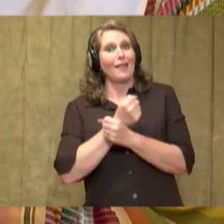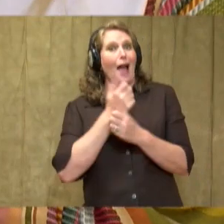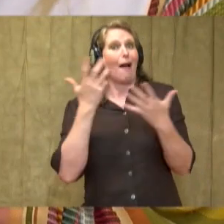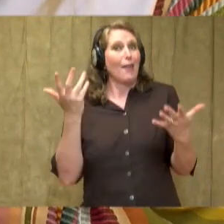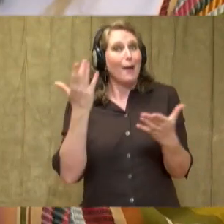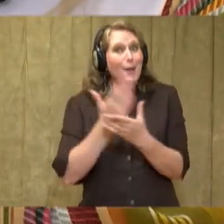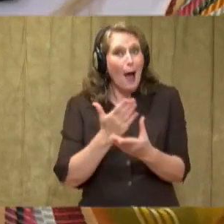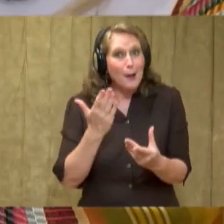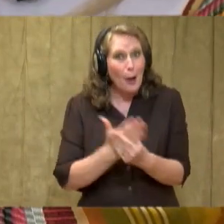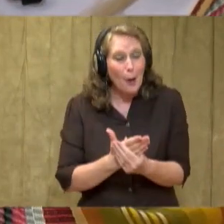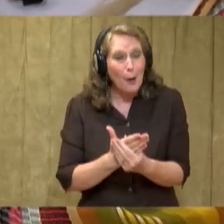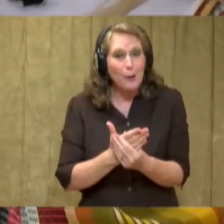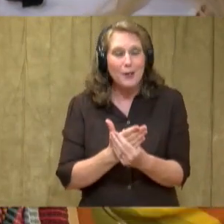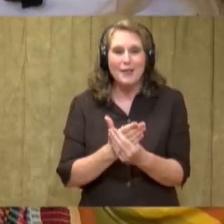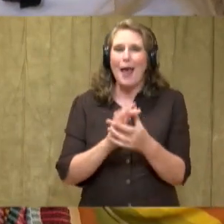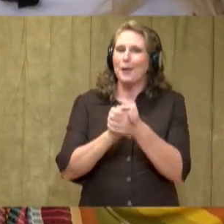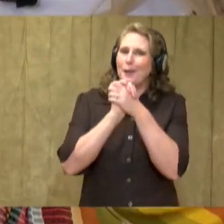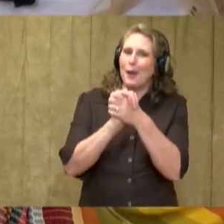the tacos.